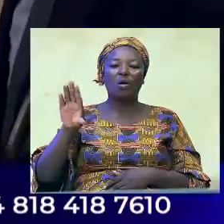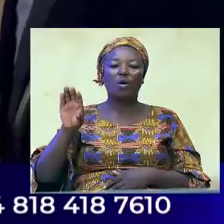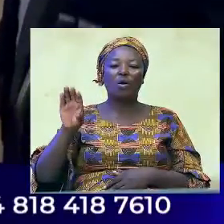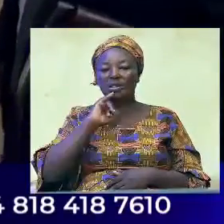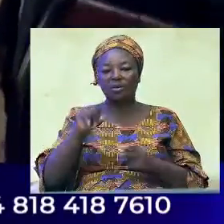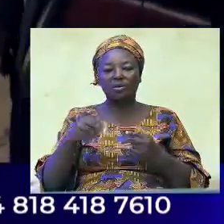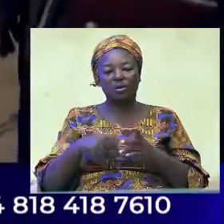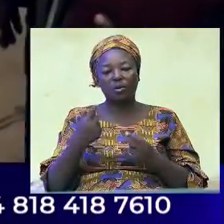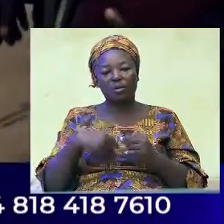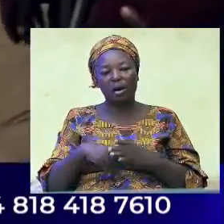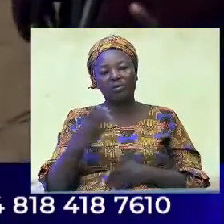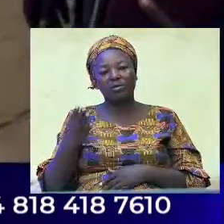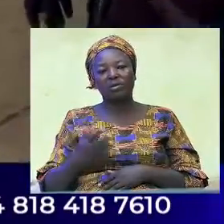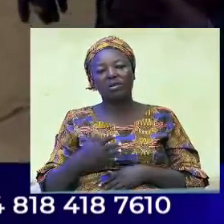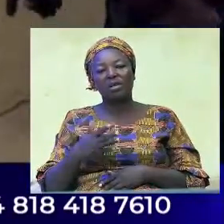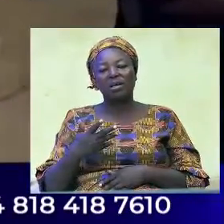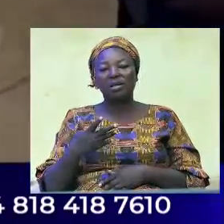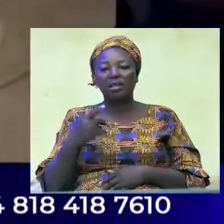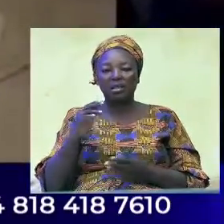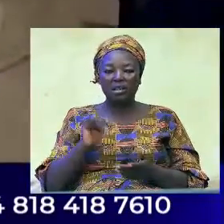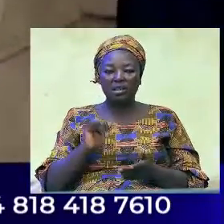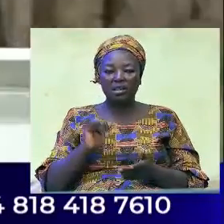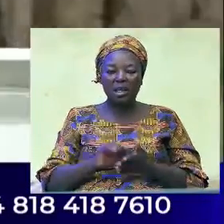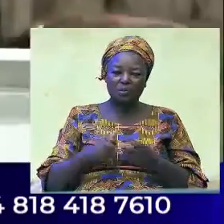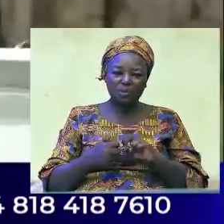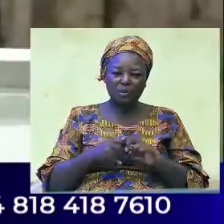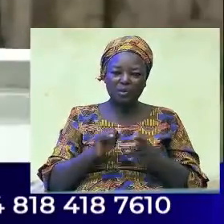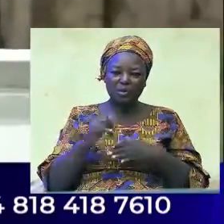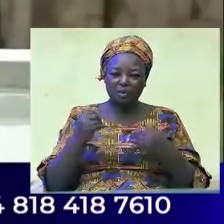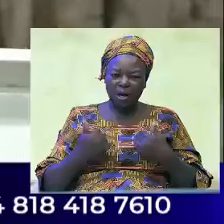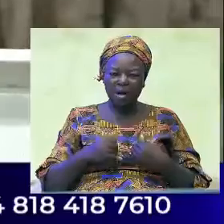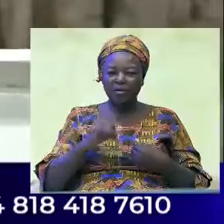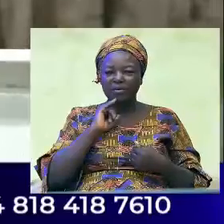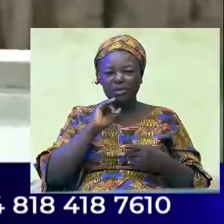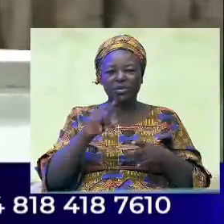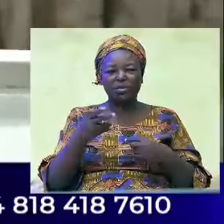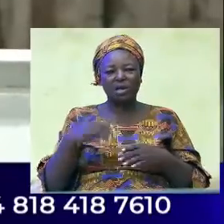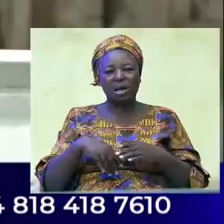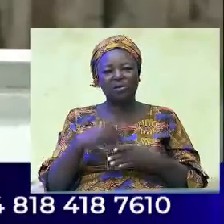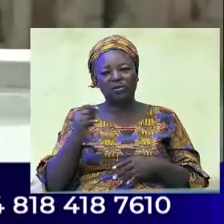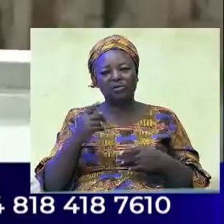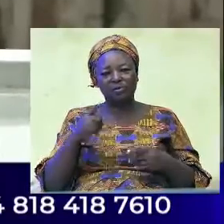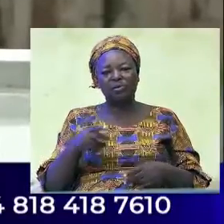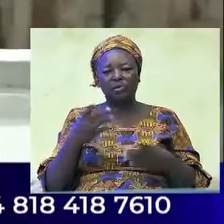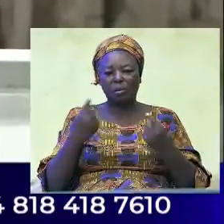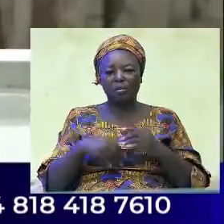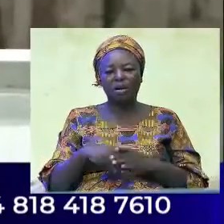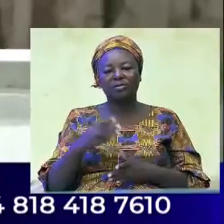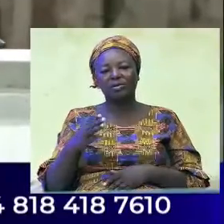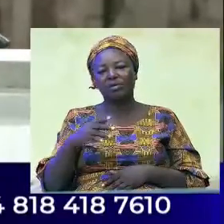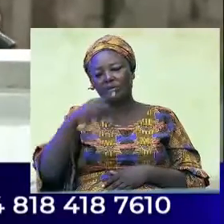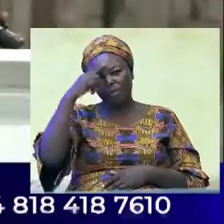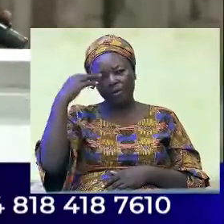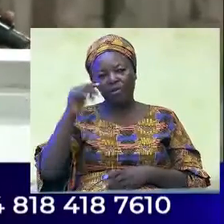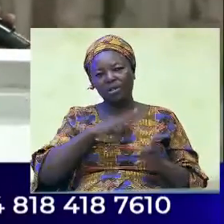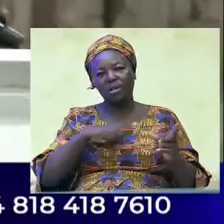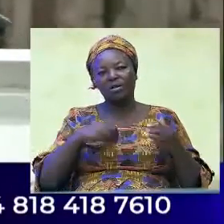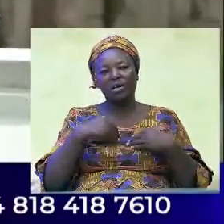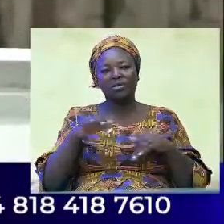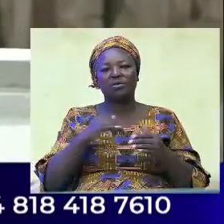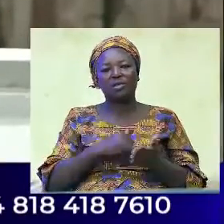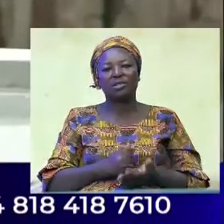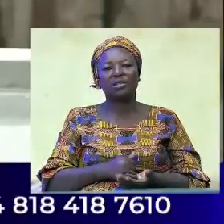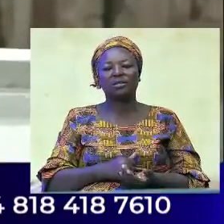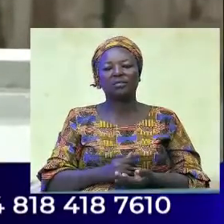is gone, come out. The goiter is gone, come out. The hunchback, did, Lord, I've done